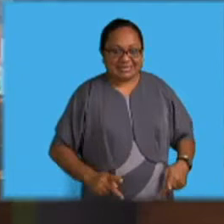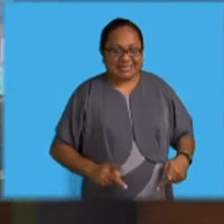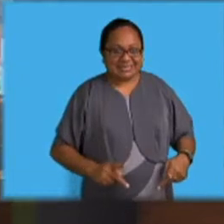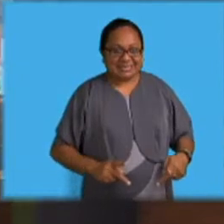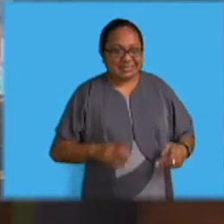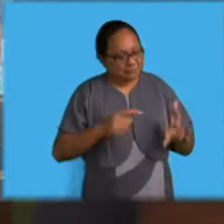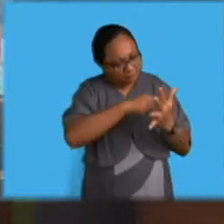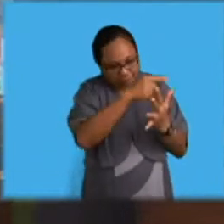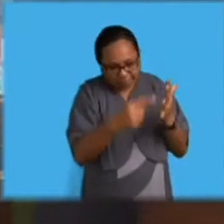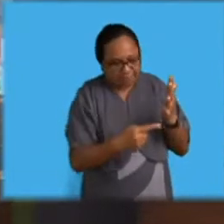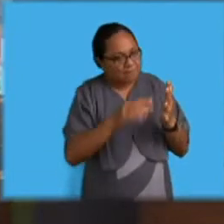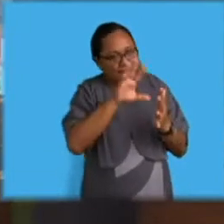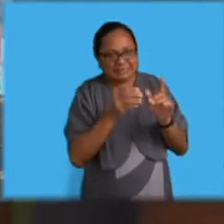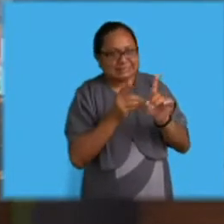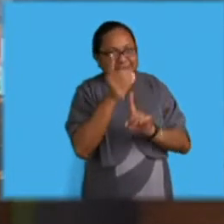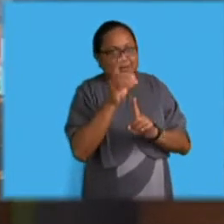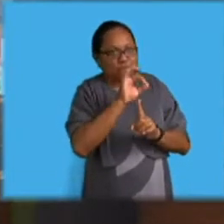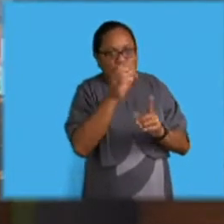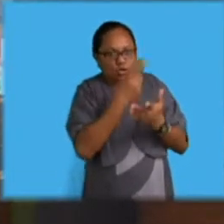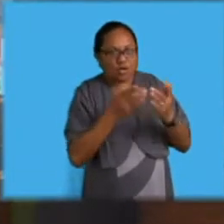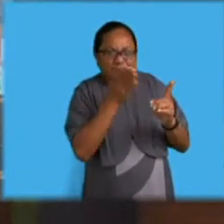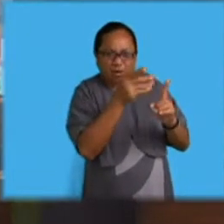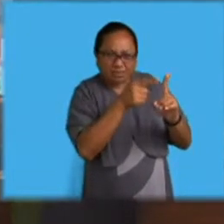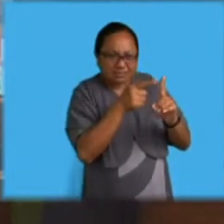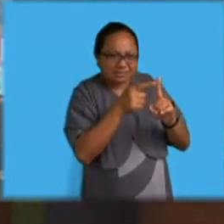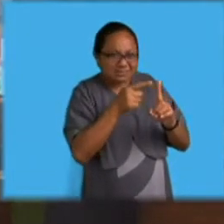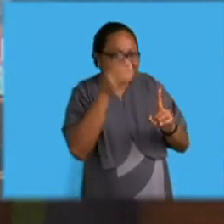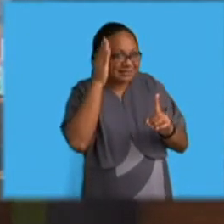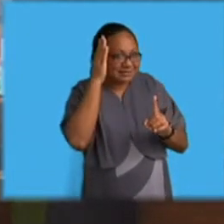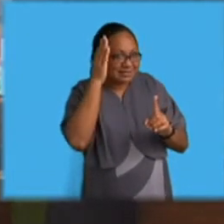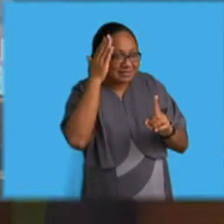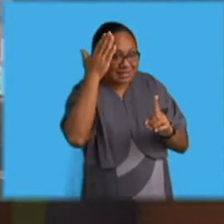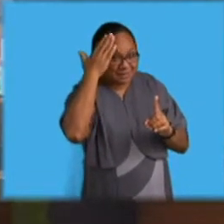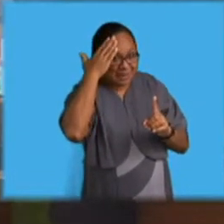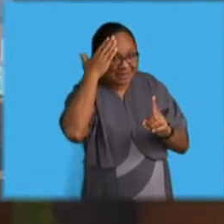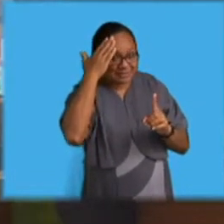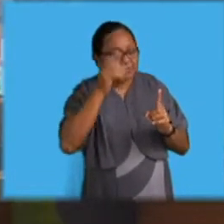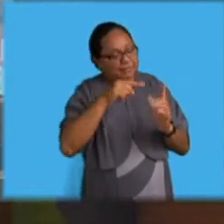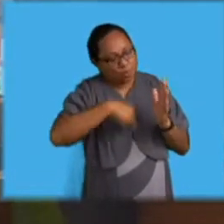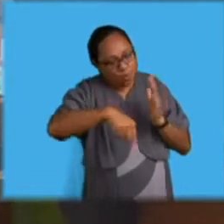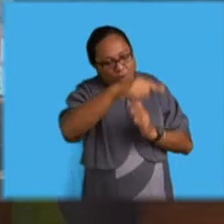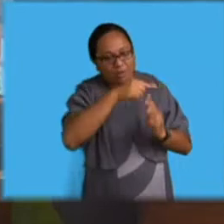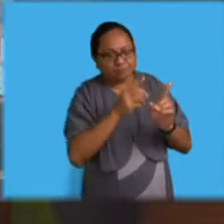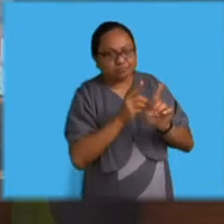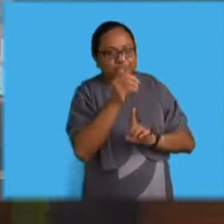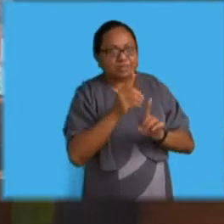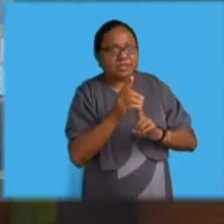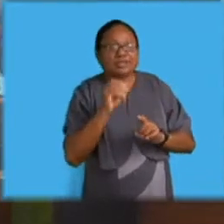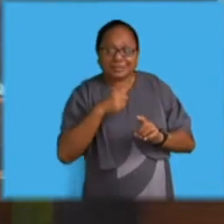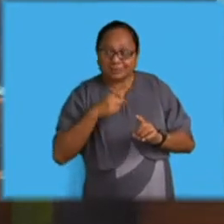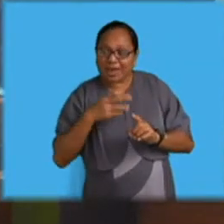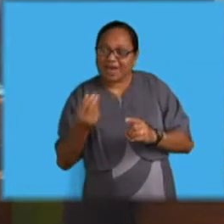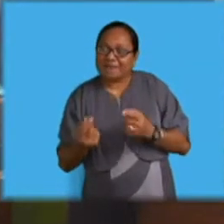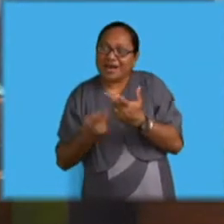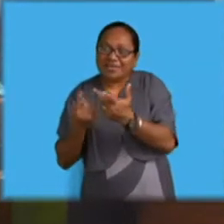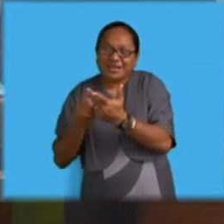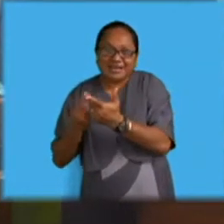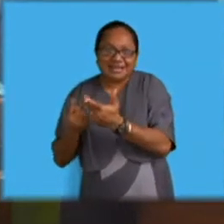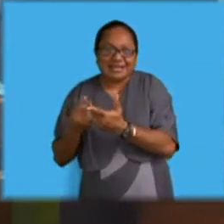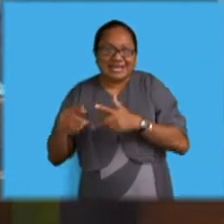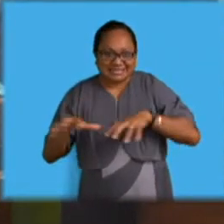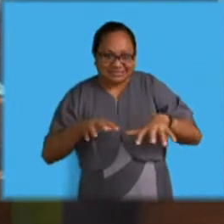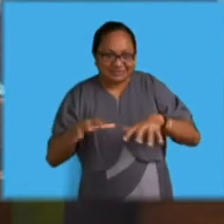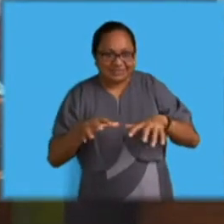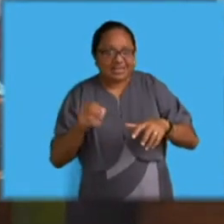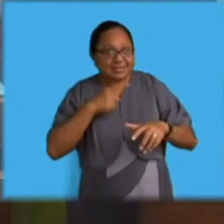Honourable Deputy Speaker, I rise to inform and update the honourable members of this House on the extracurricular activities being implemented in